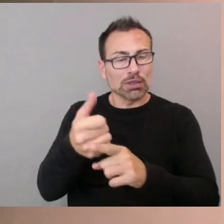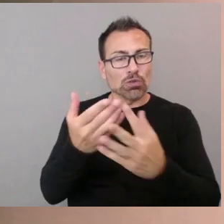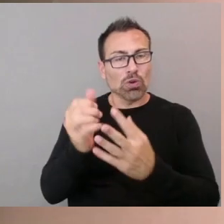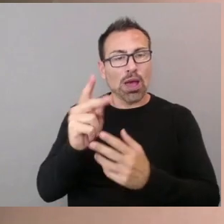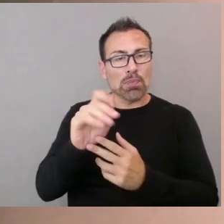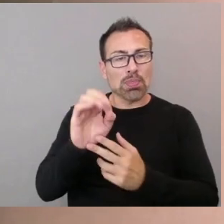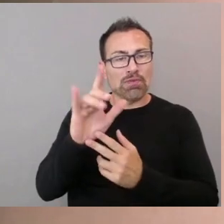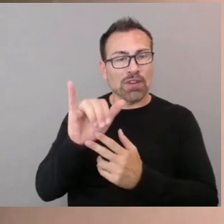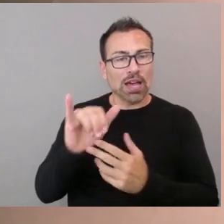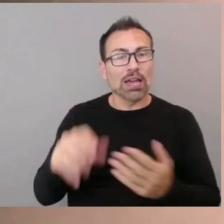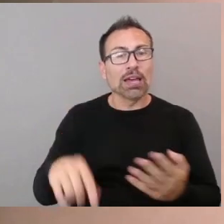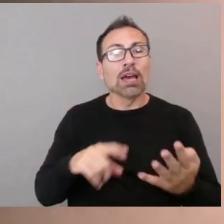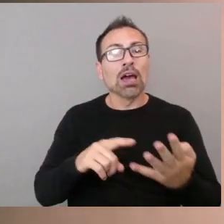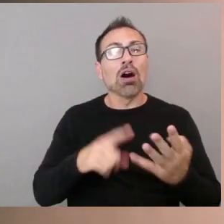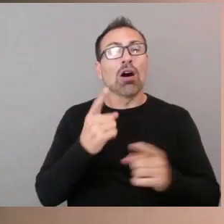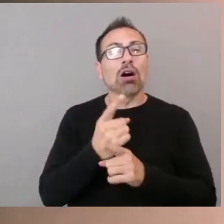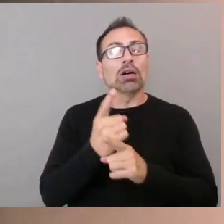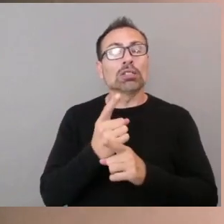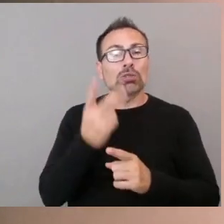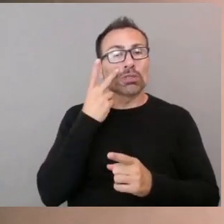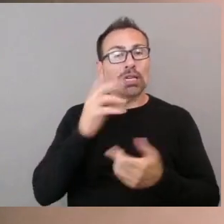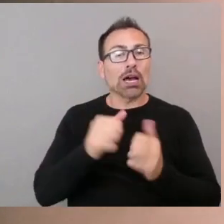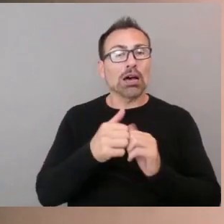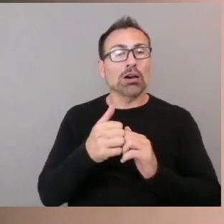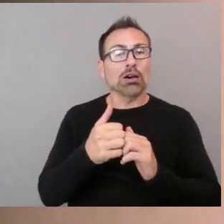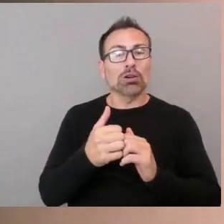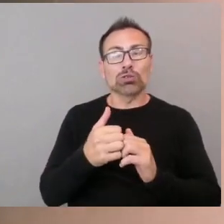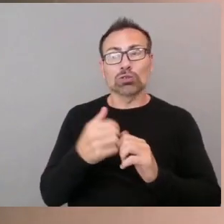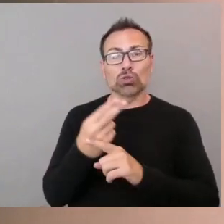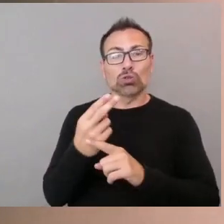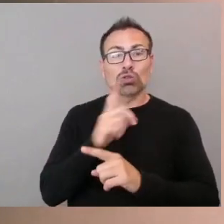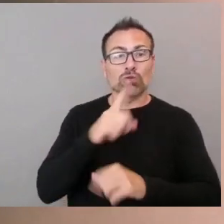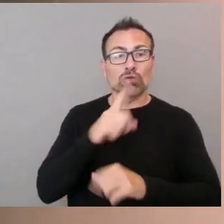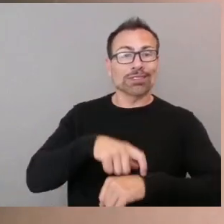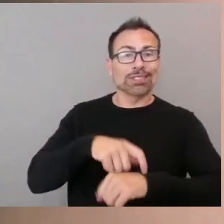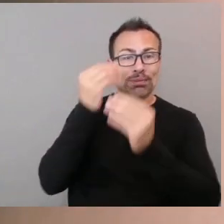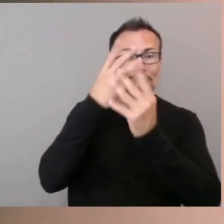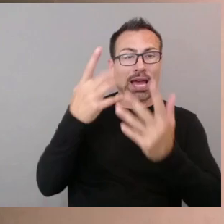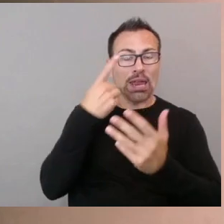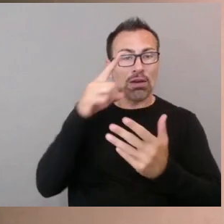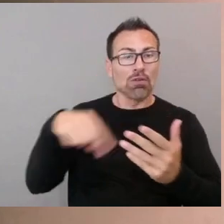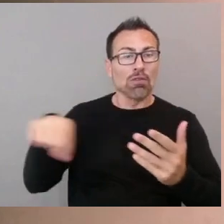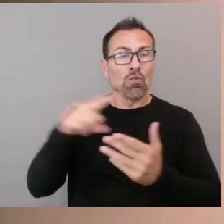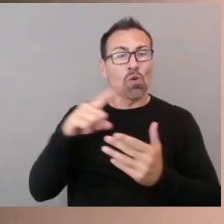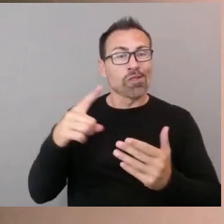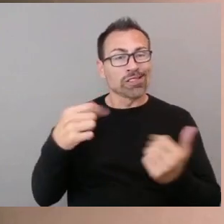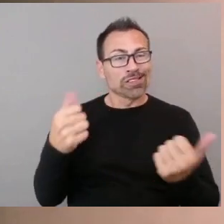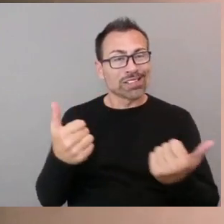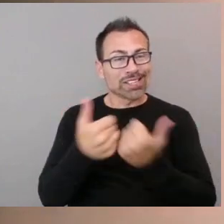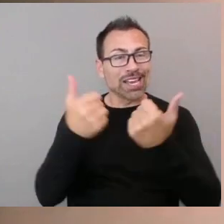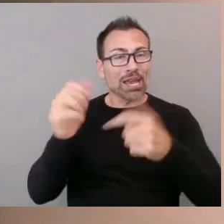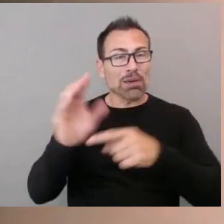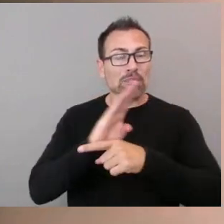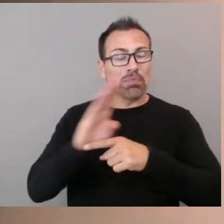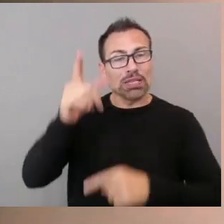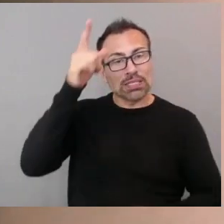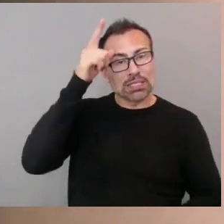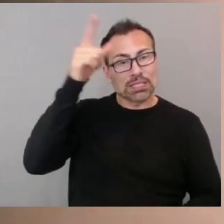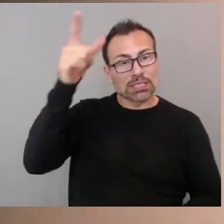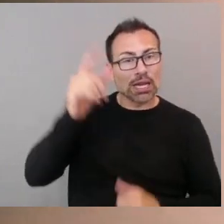data for implementing the actual game business logic, how to implement business logic to handle